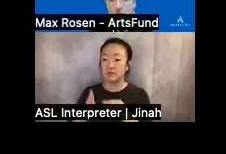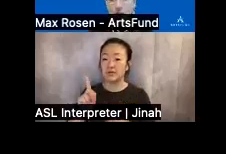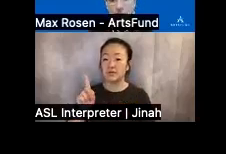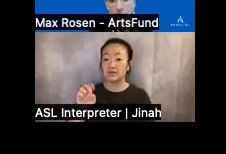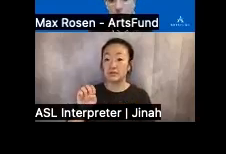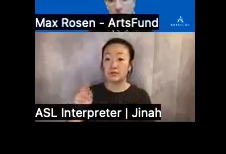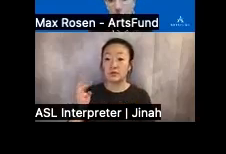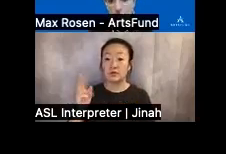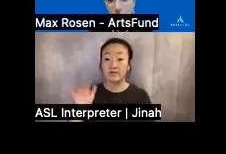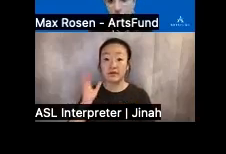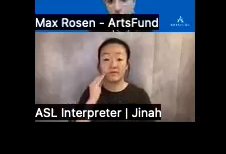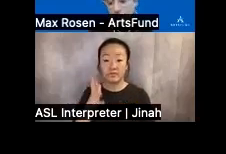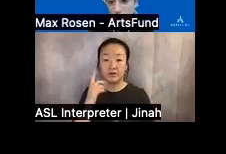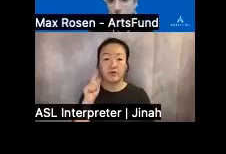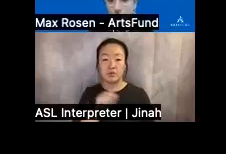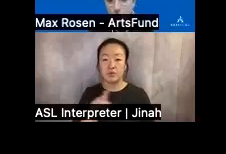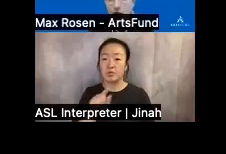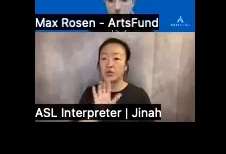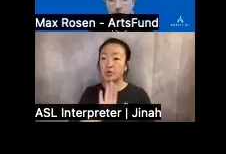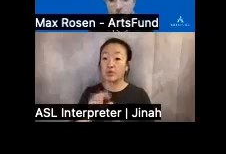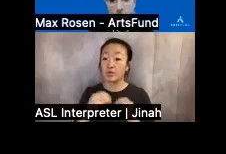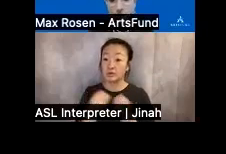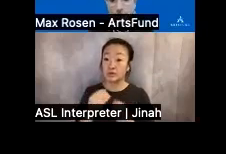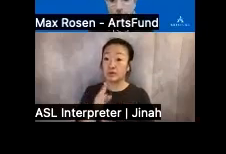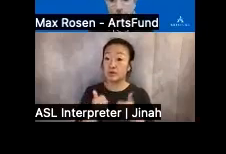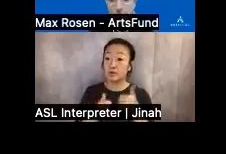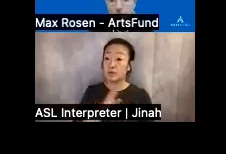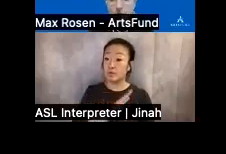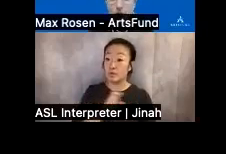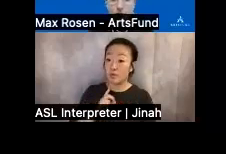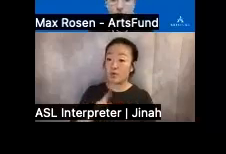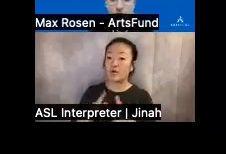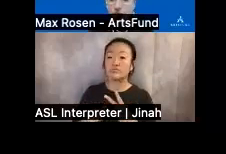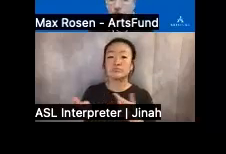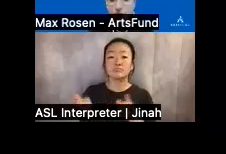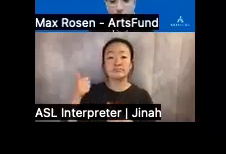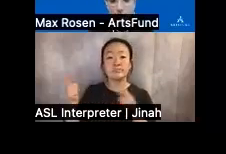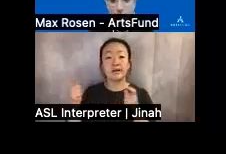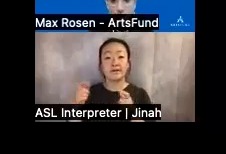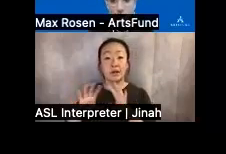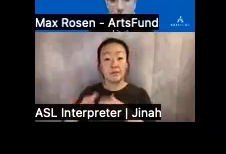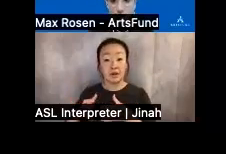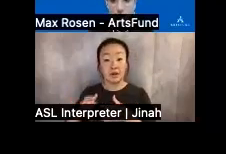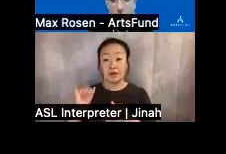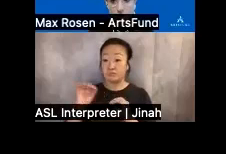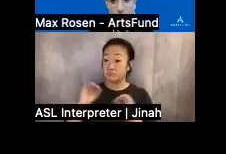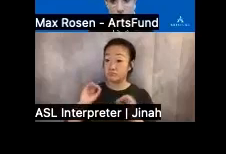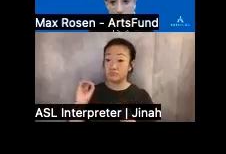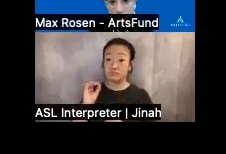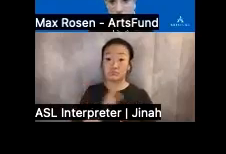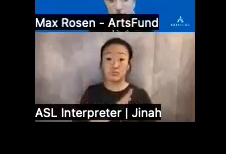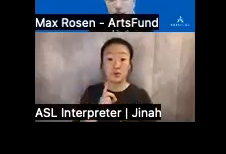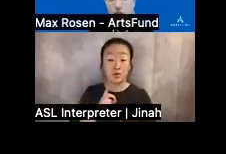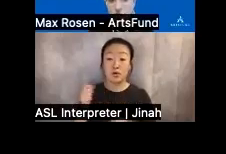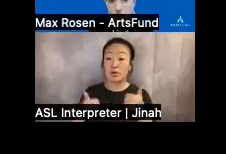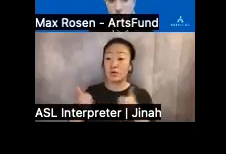information on behalf of your organization's board or governing body. If your organization does not have a board or governing advisory